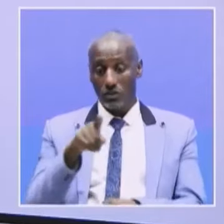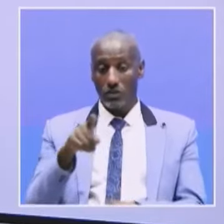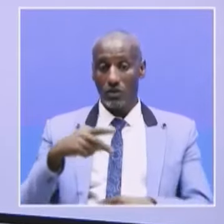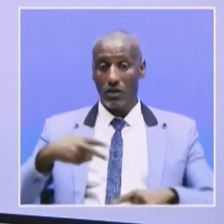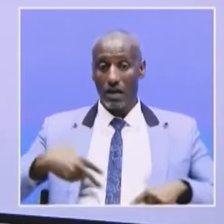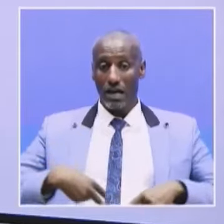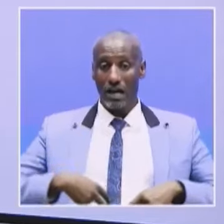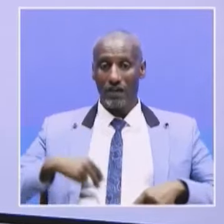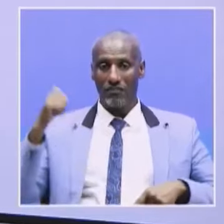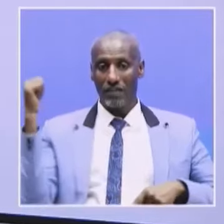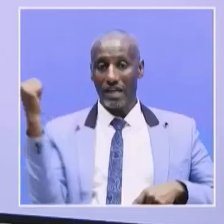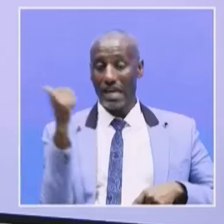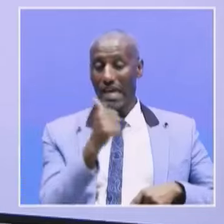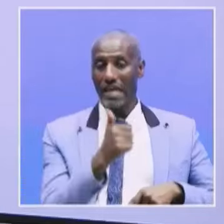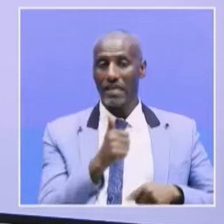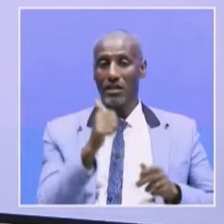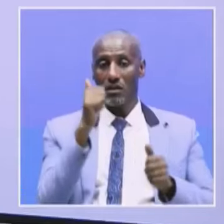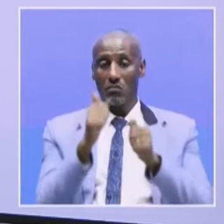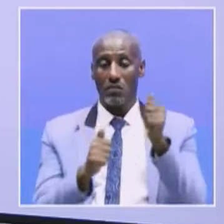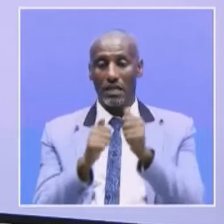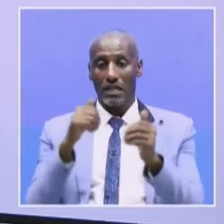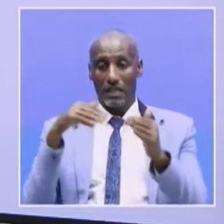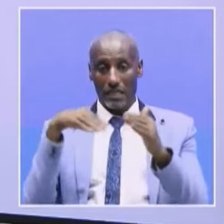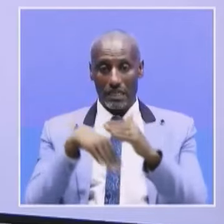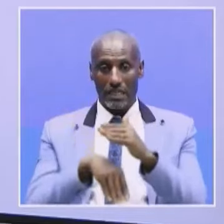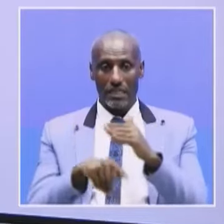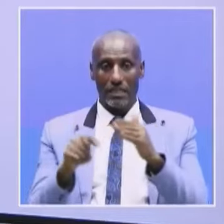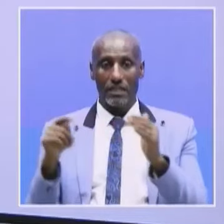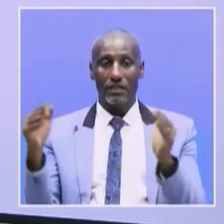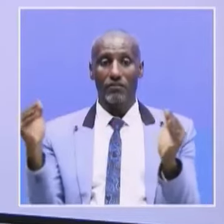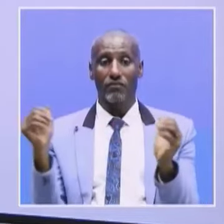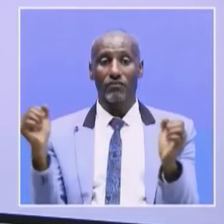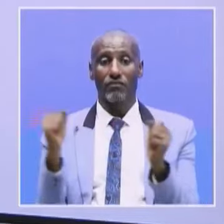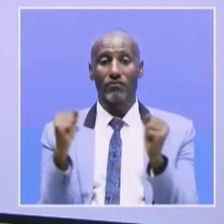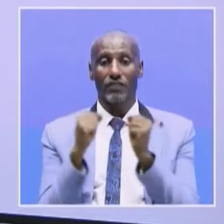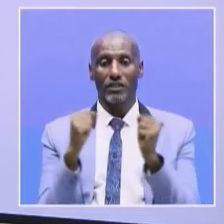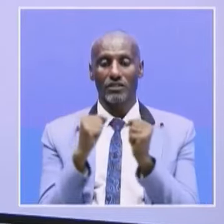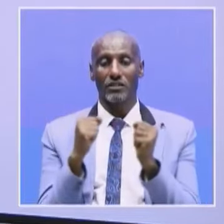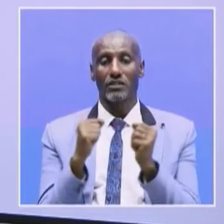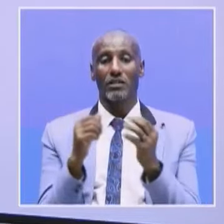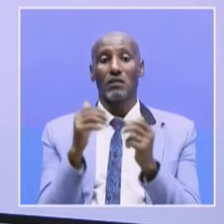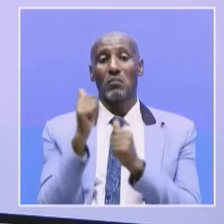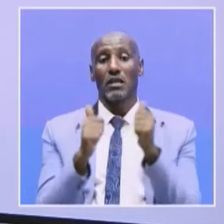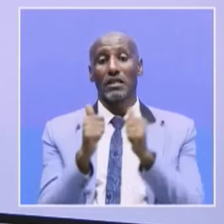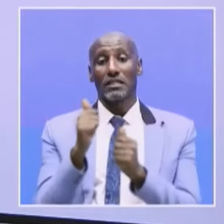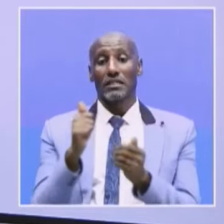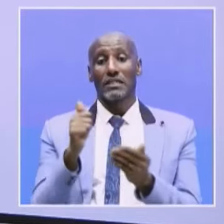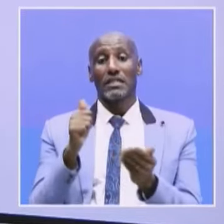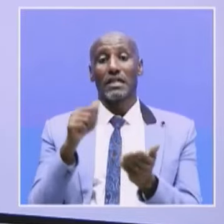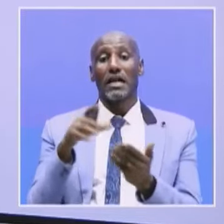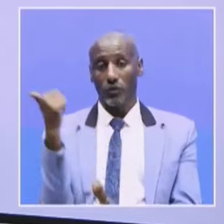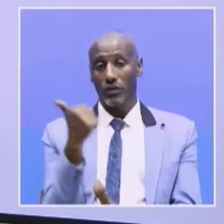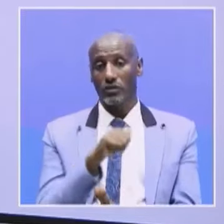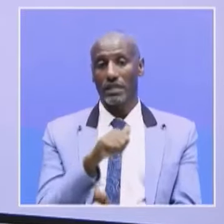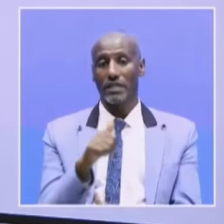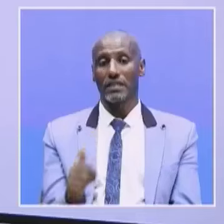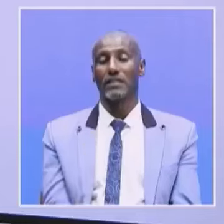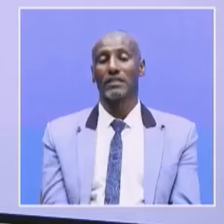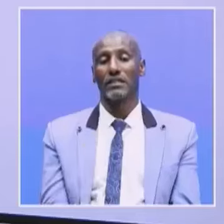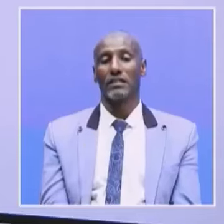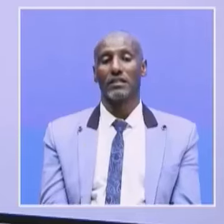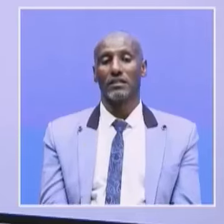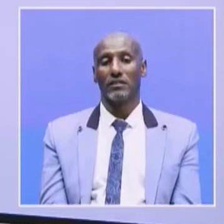the fridge? When we come to here, milk is what? Uncountable noun. We can